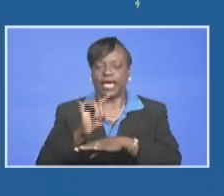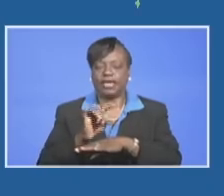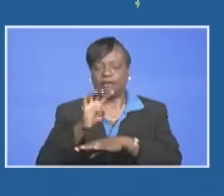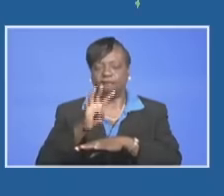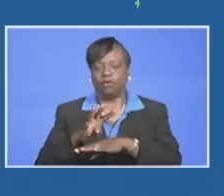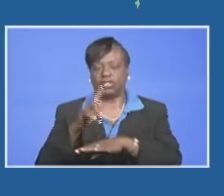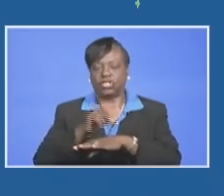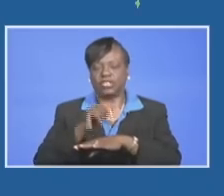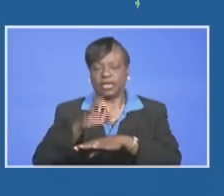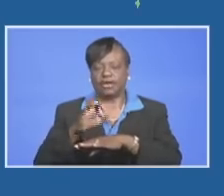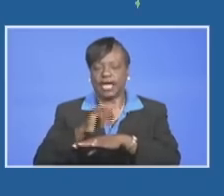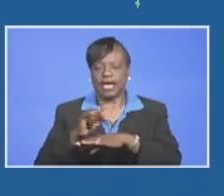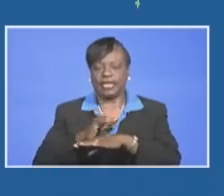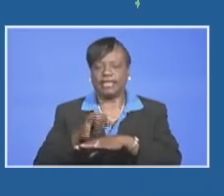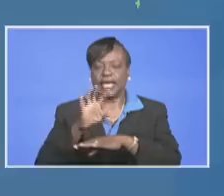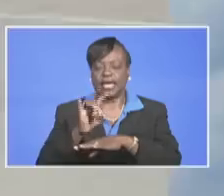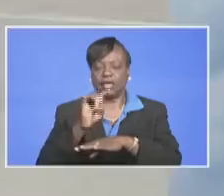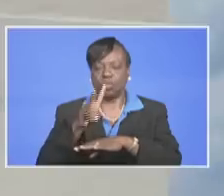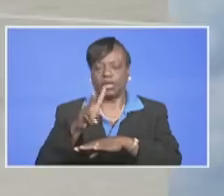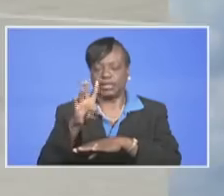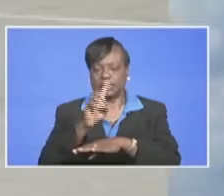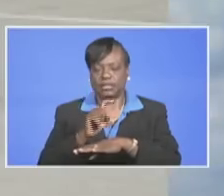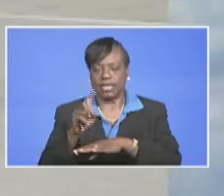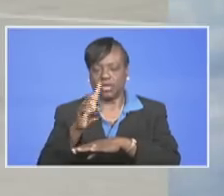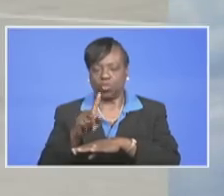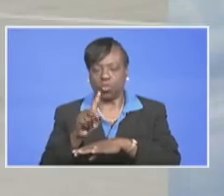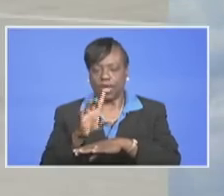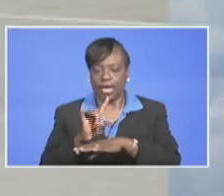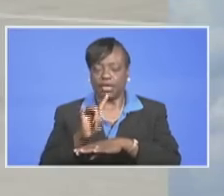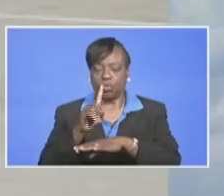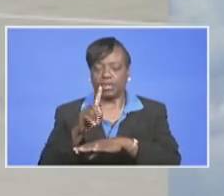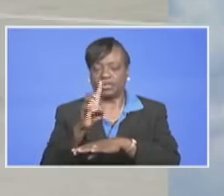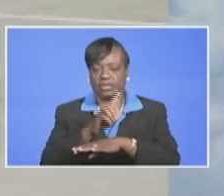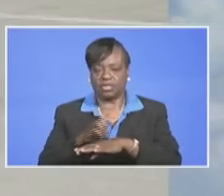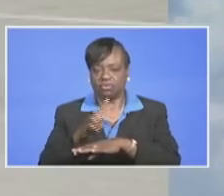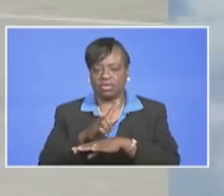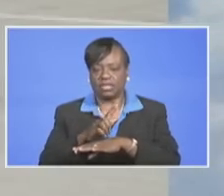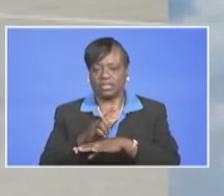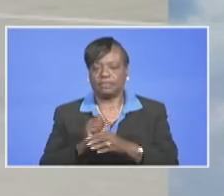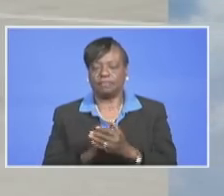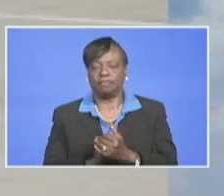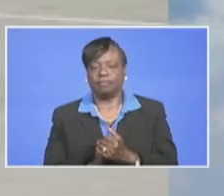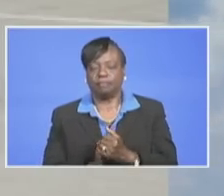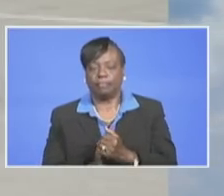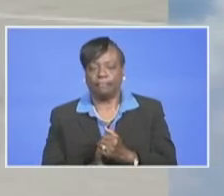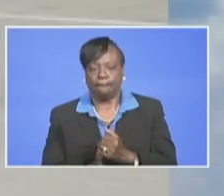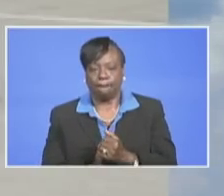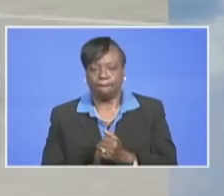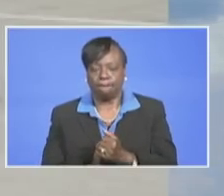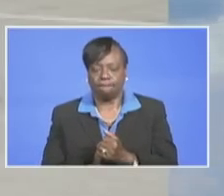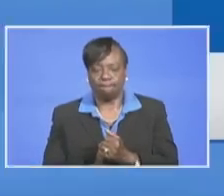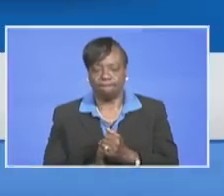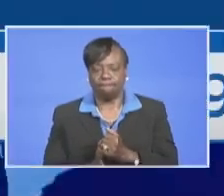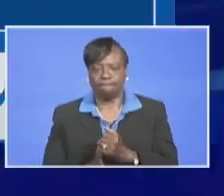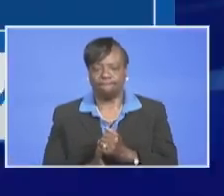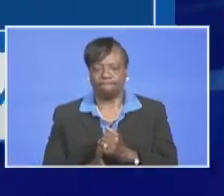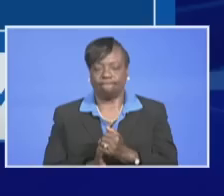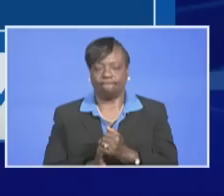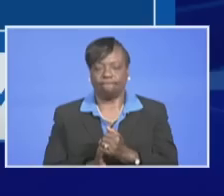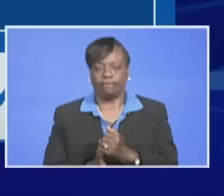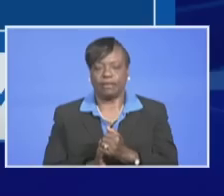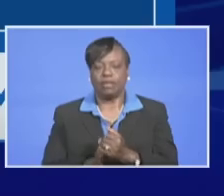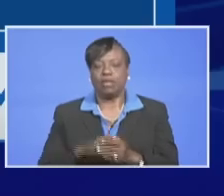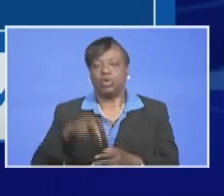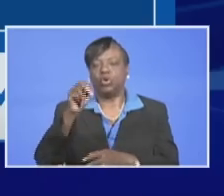degrees, and the Turks and Caicos Islands at 81. Your boating forecast tonight is brought to you by Builders Mall, home of FYP, the Tile King, and the Paint